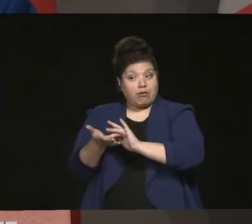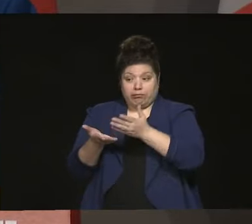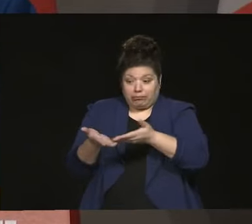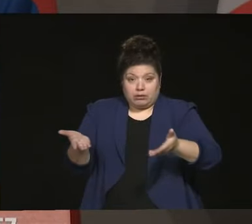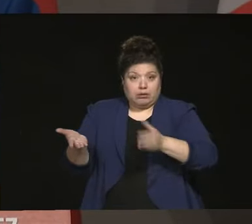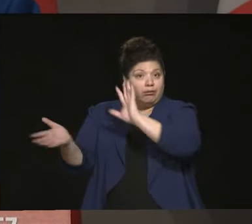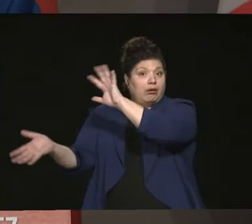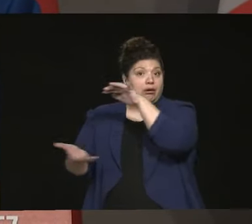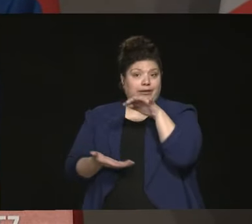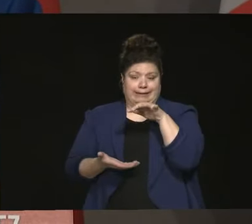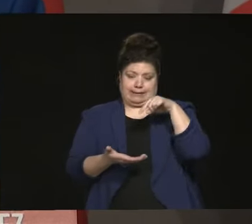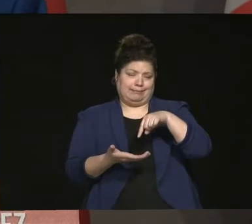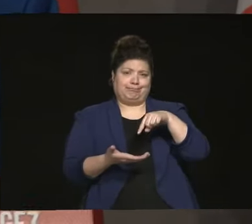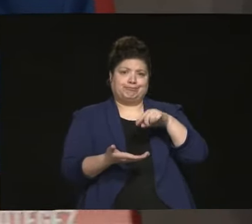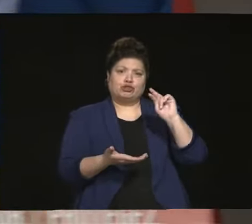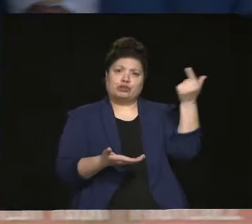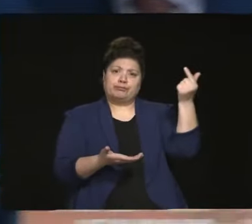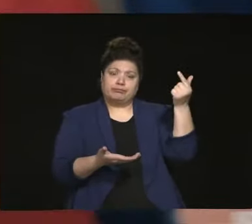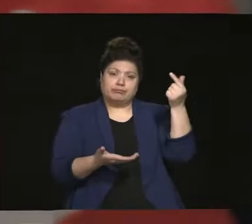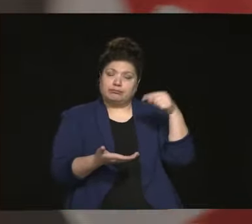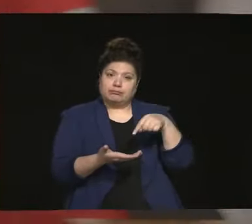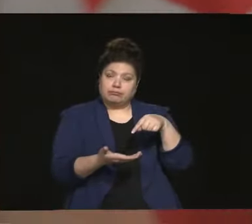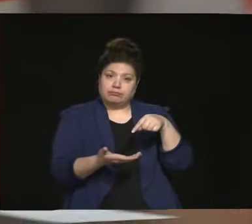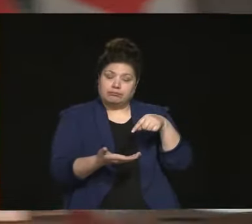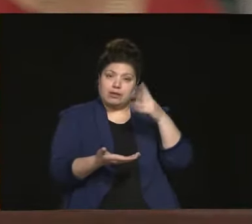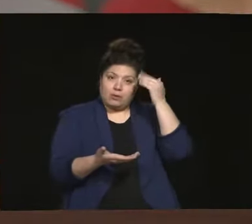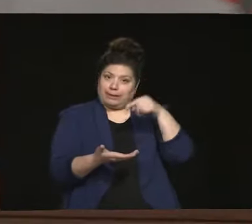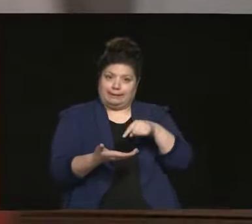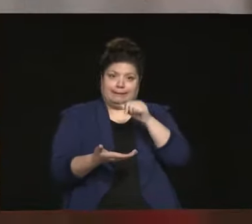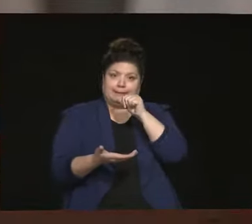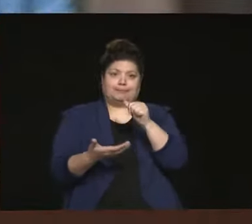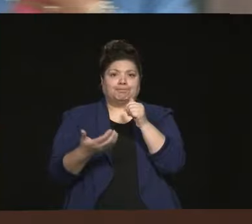not meet Health Canada's criteria?